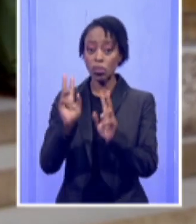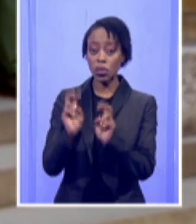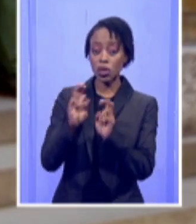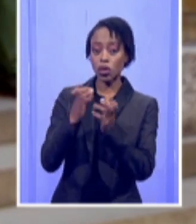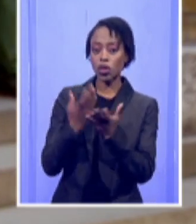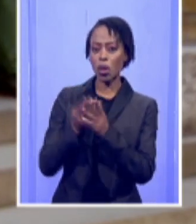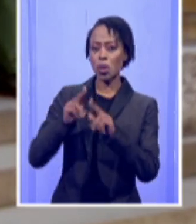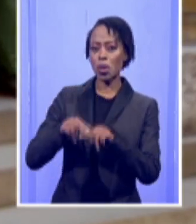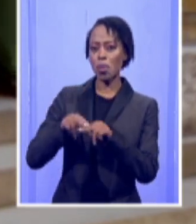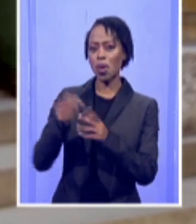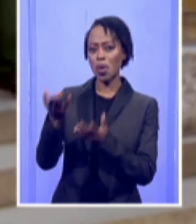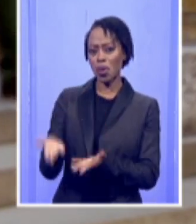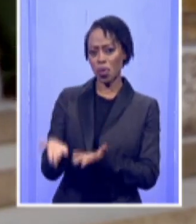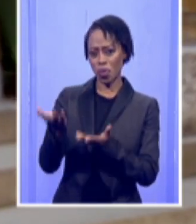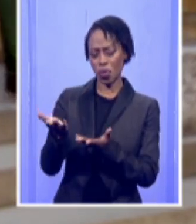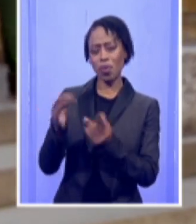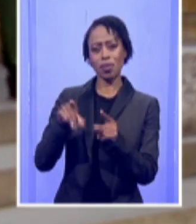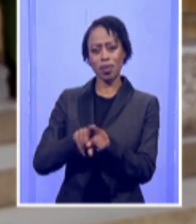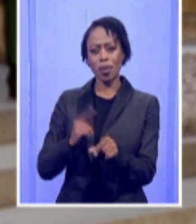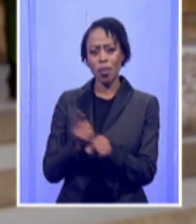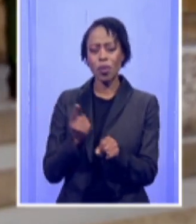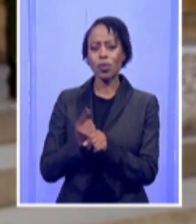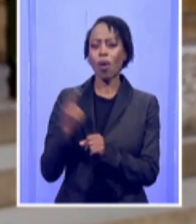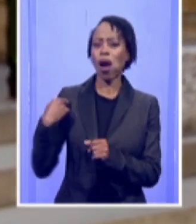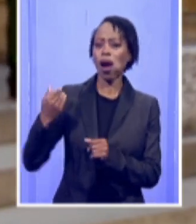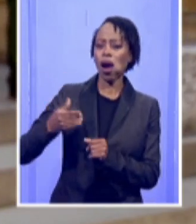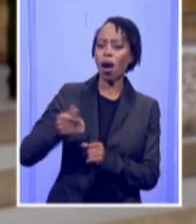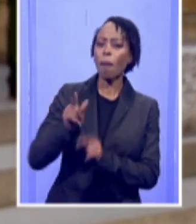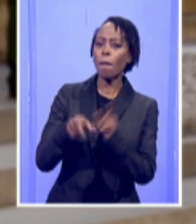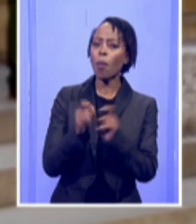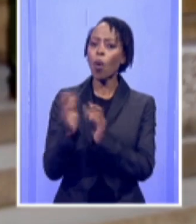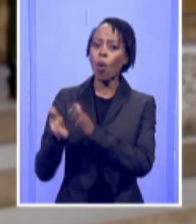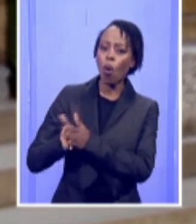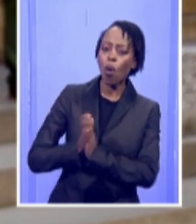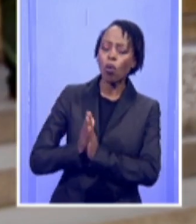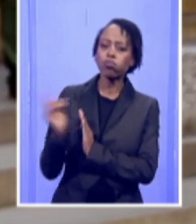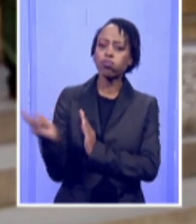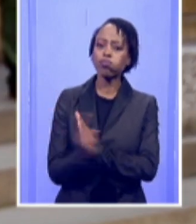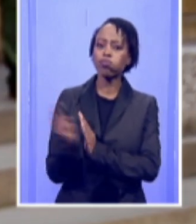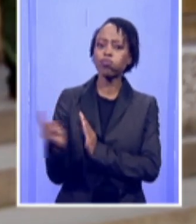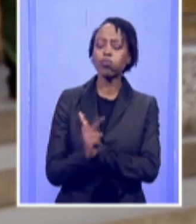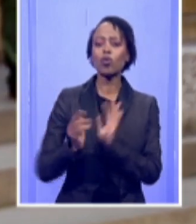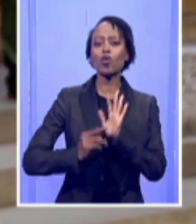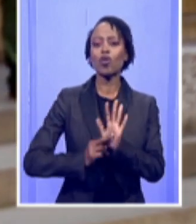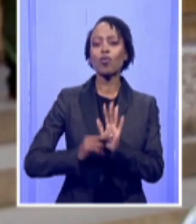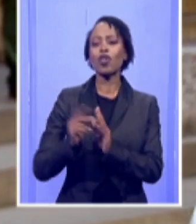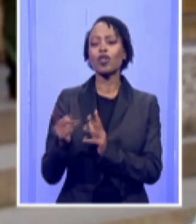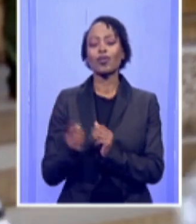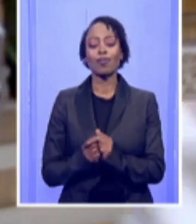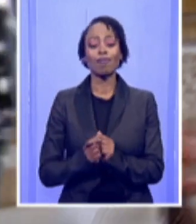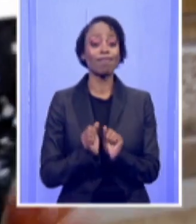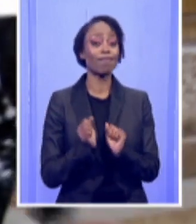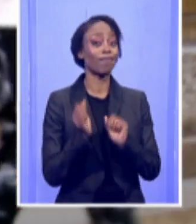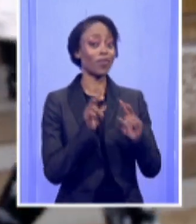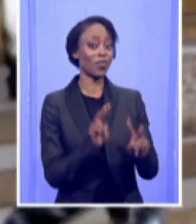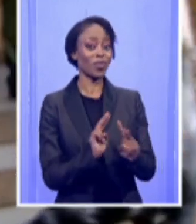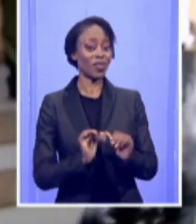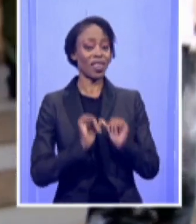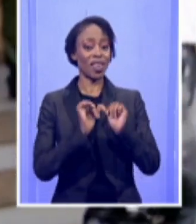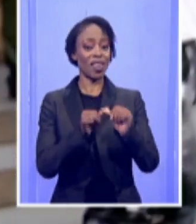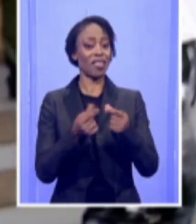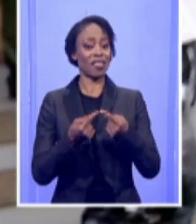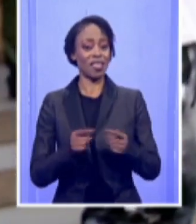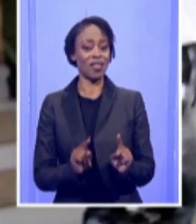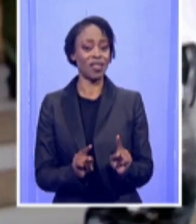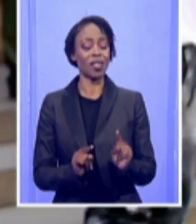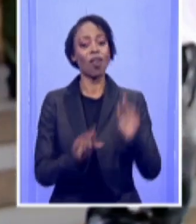on, and with all other of your witnesses as Yeah, well, that's one aspect that's not consistent with what the